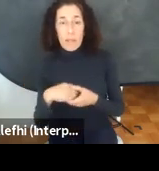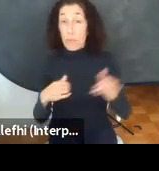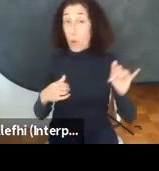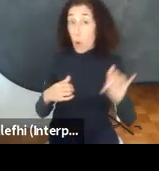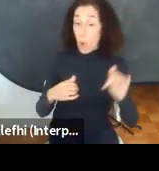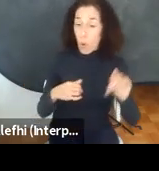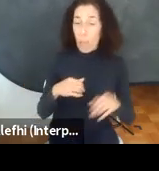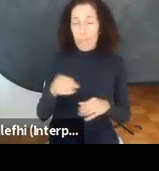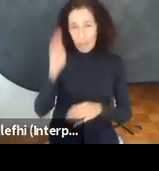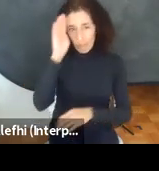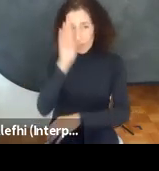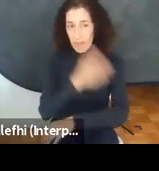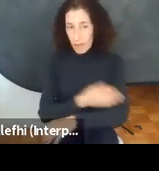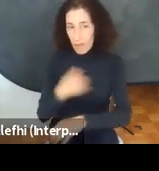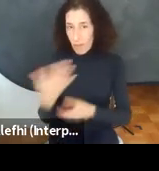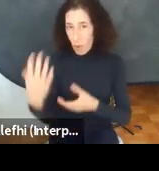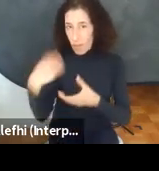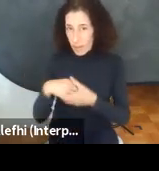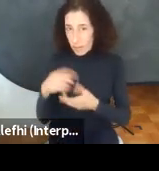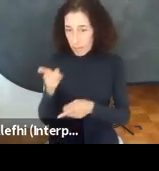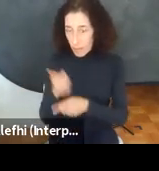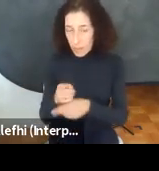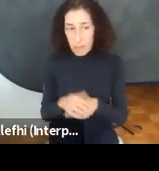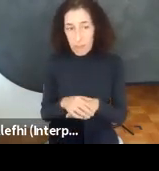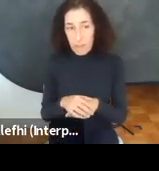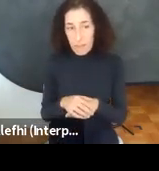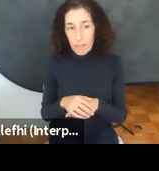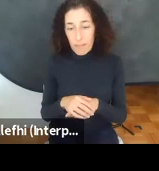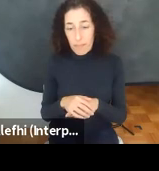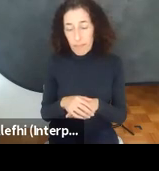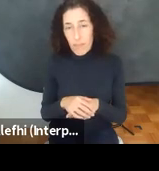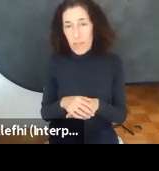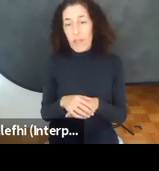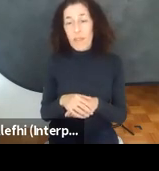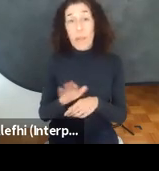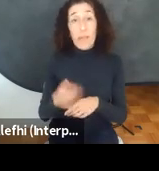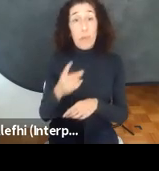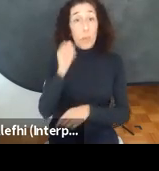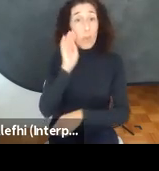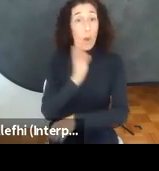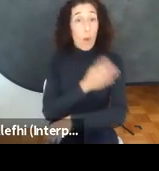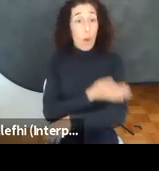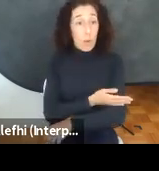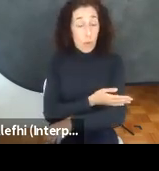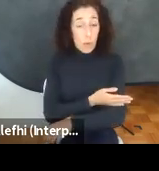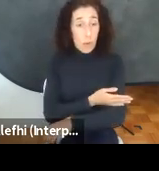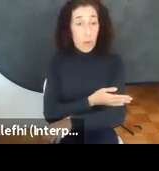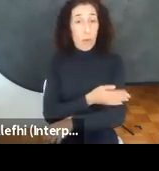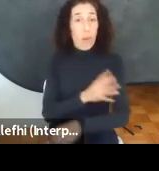Autism. And my little girls, they Leah, Maria, and they